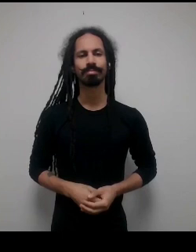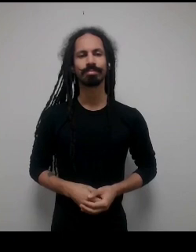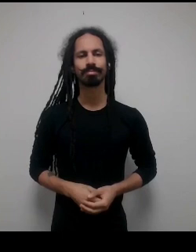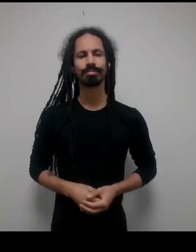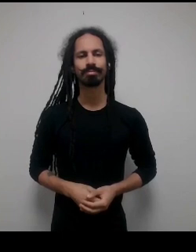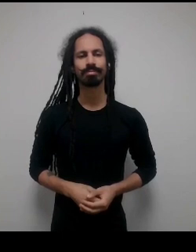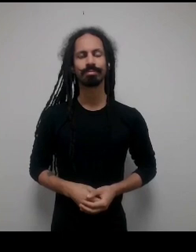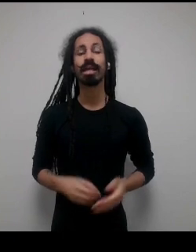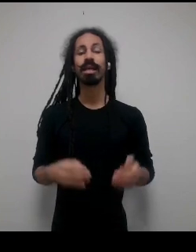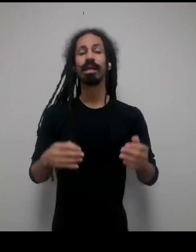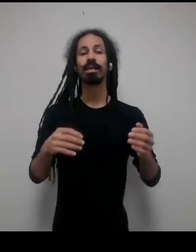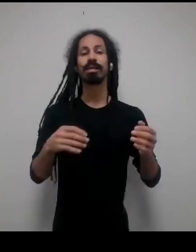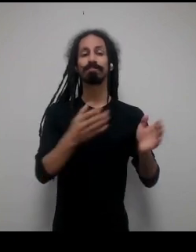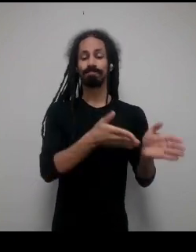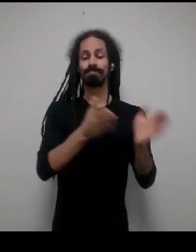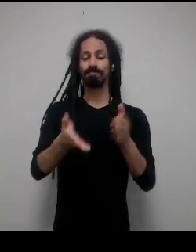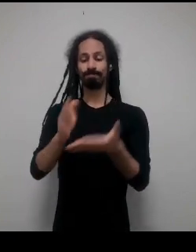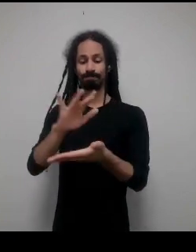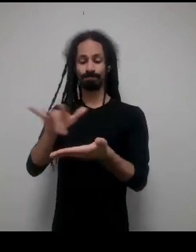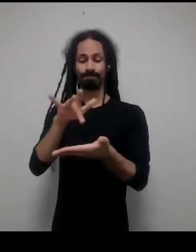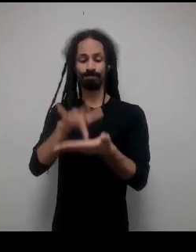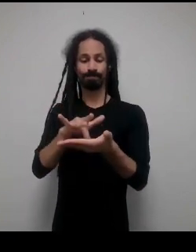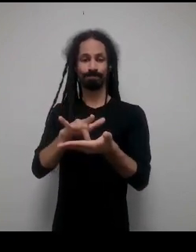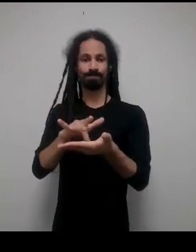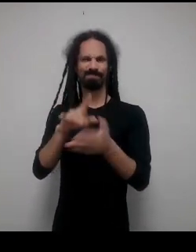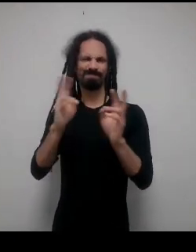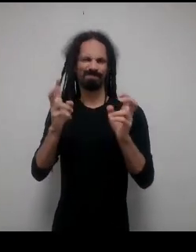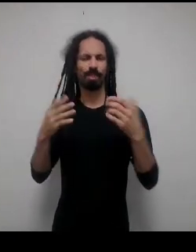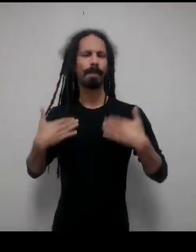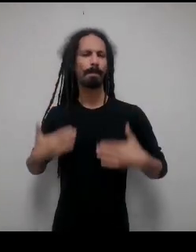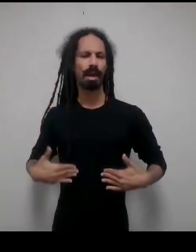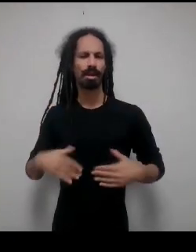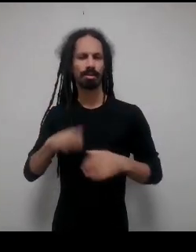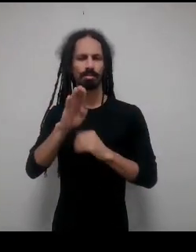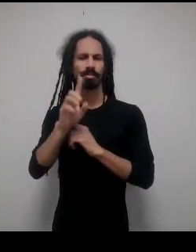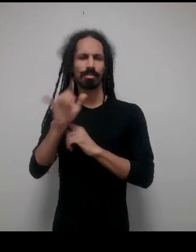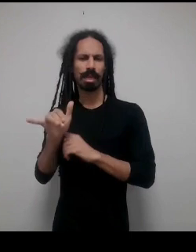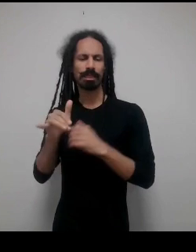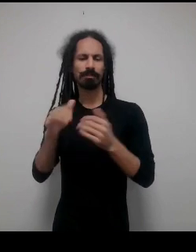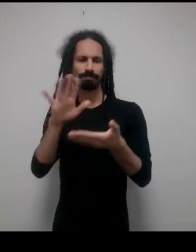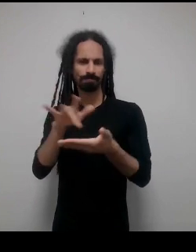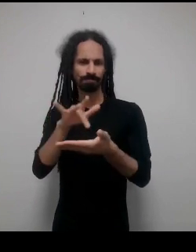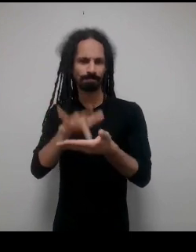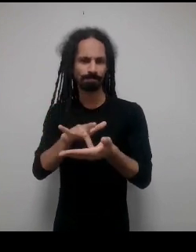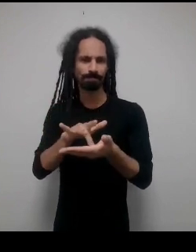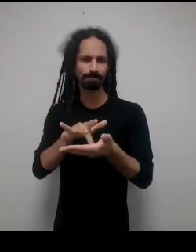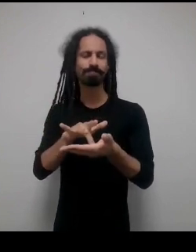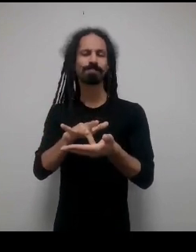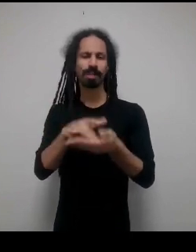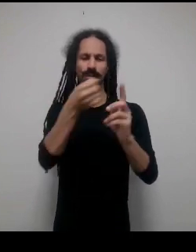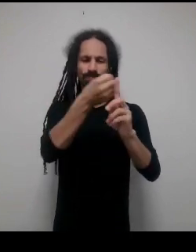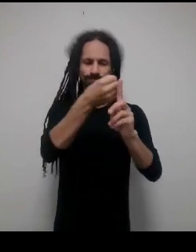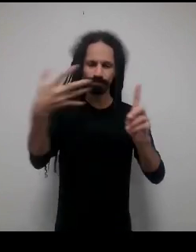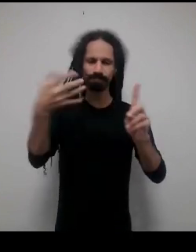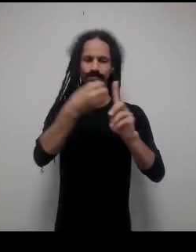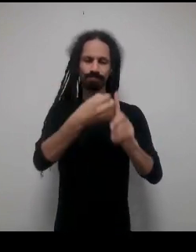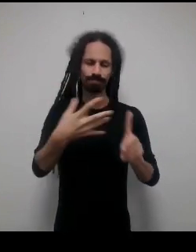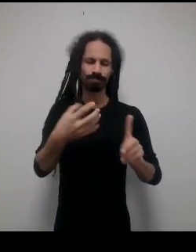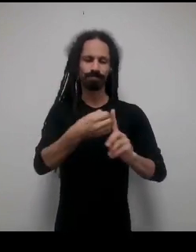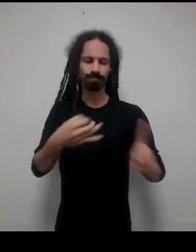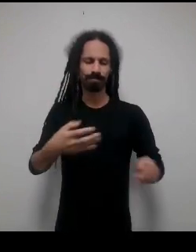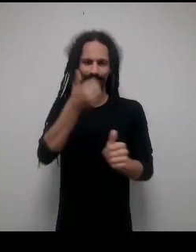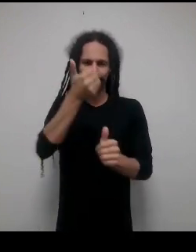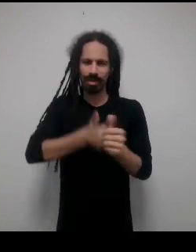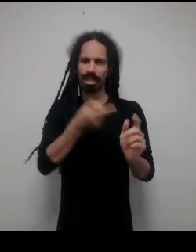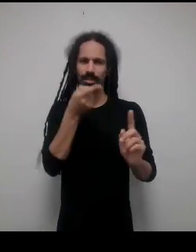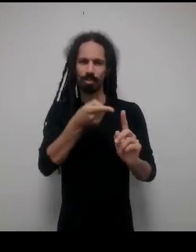For the body of your presentation, the middle section, you're going to go into each main point and describe them in turn. When